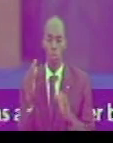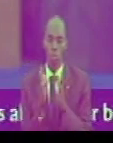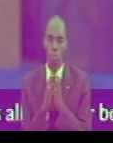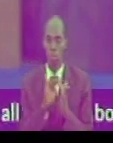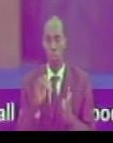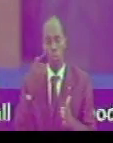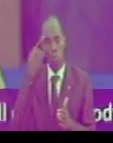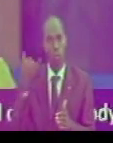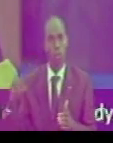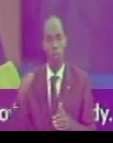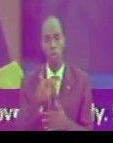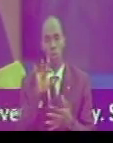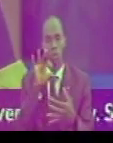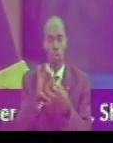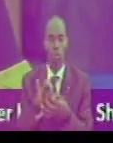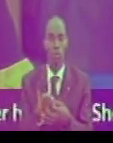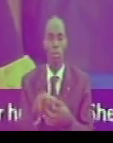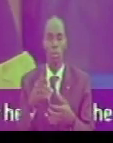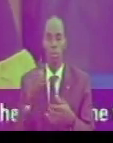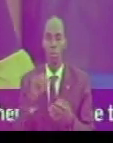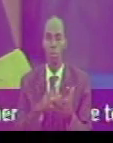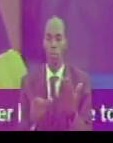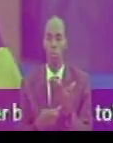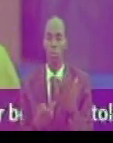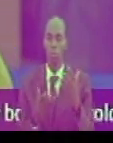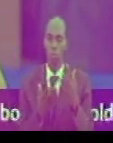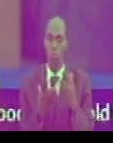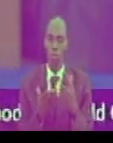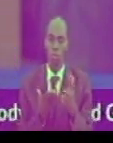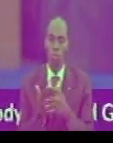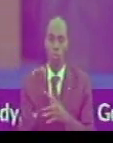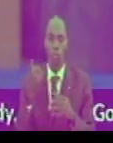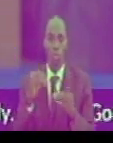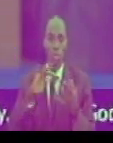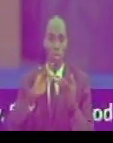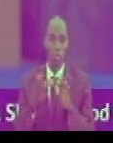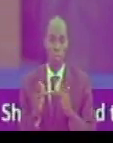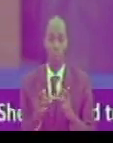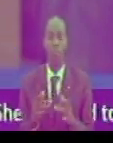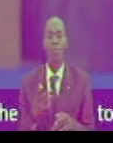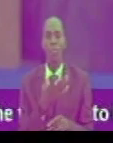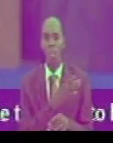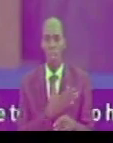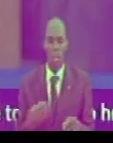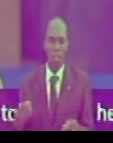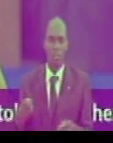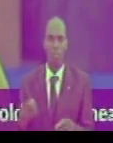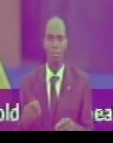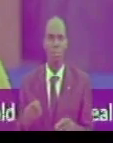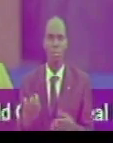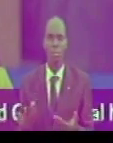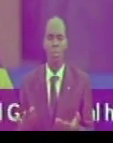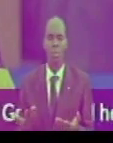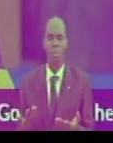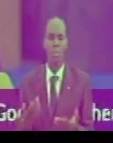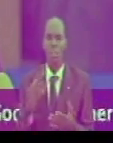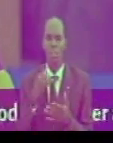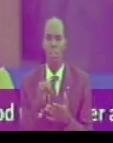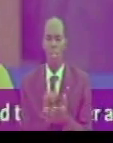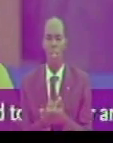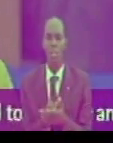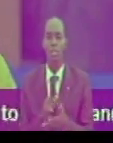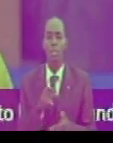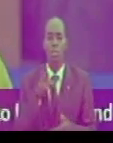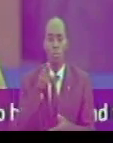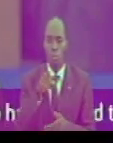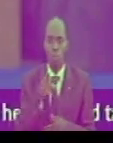Because the people that have stroke, they will still, your own case will be different. So she encouraged me, and after the